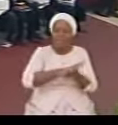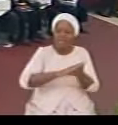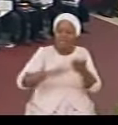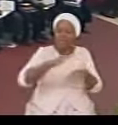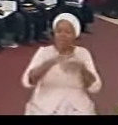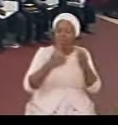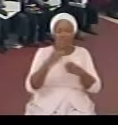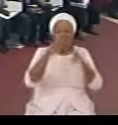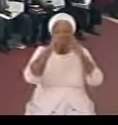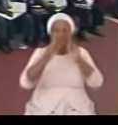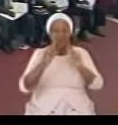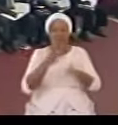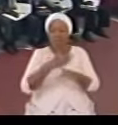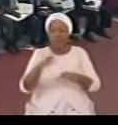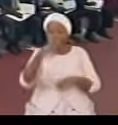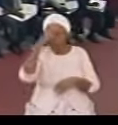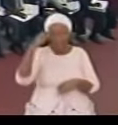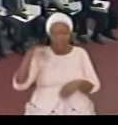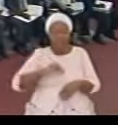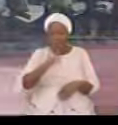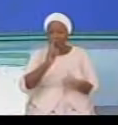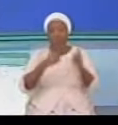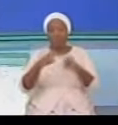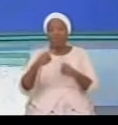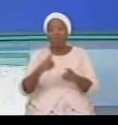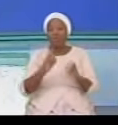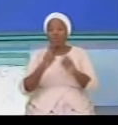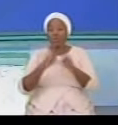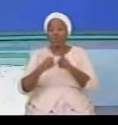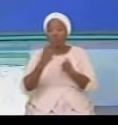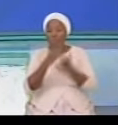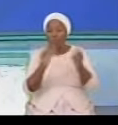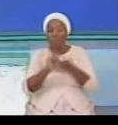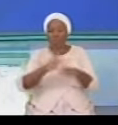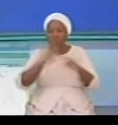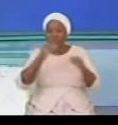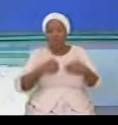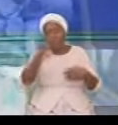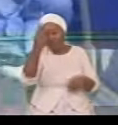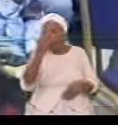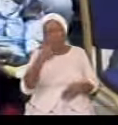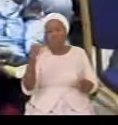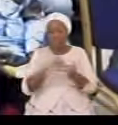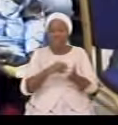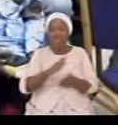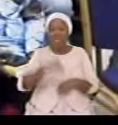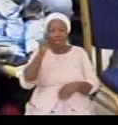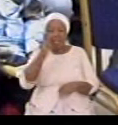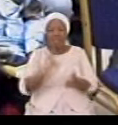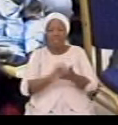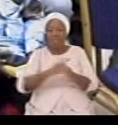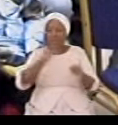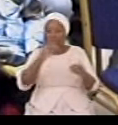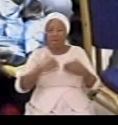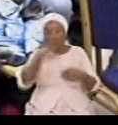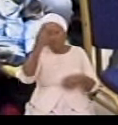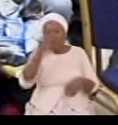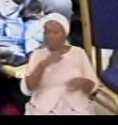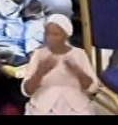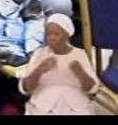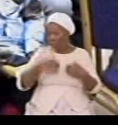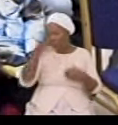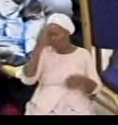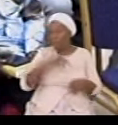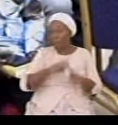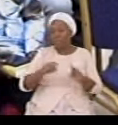away. I'm talking to an orphan there. I'm talking to a girl that doesn't have parents. Or maybe you have parents, but they